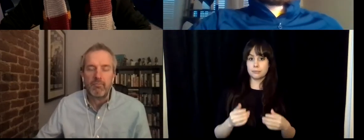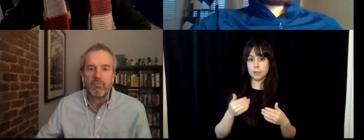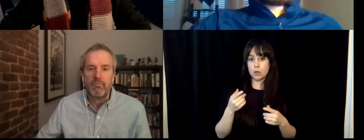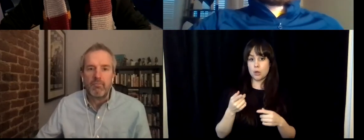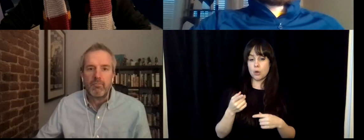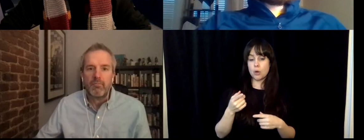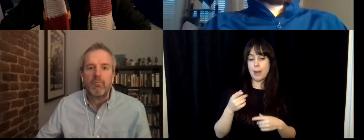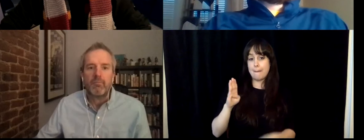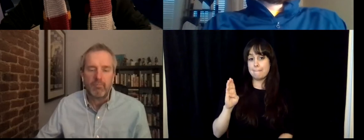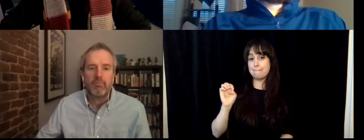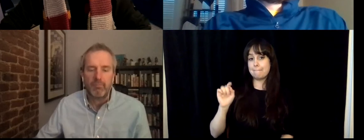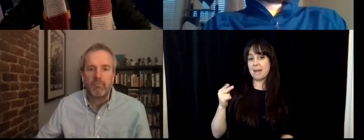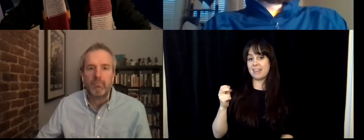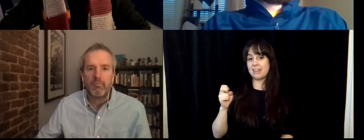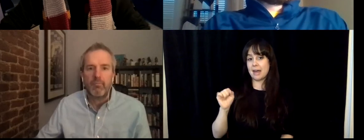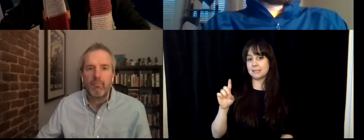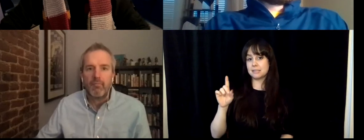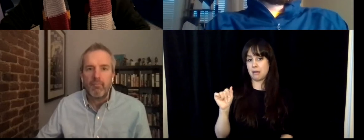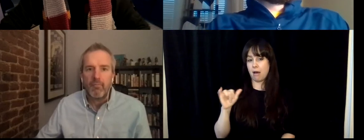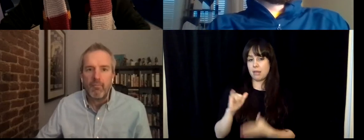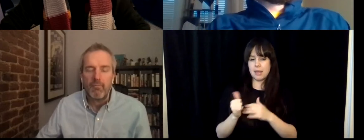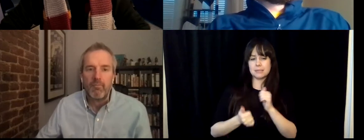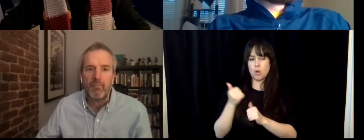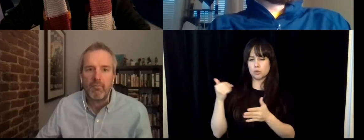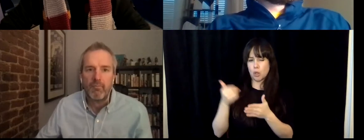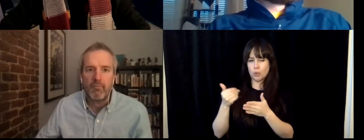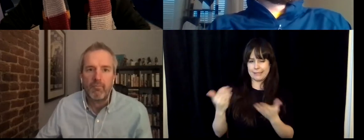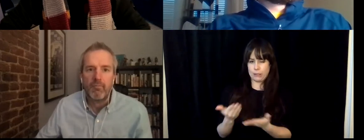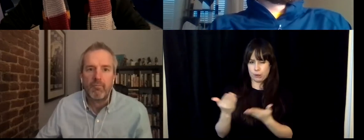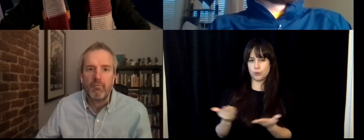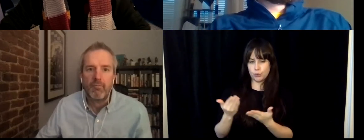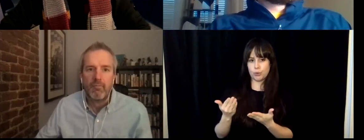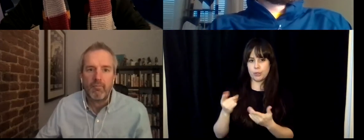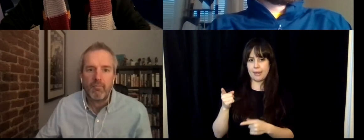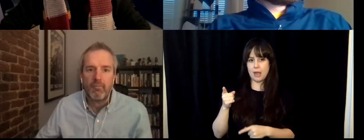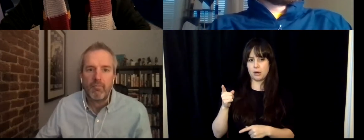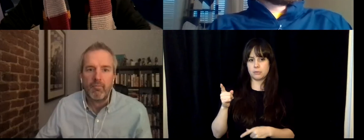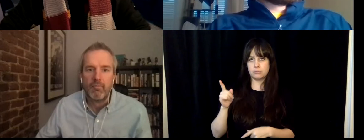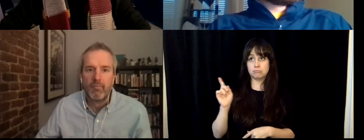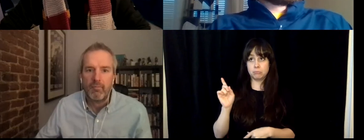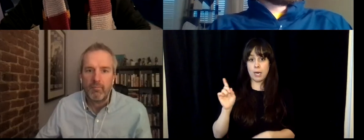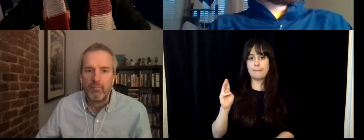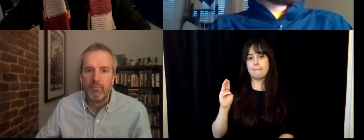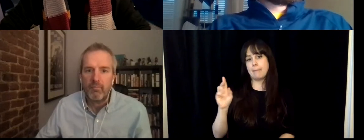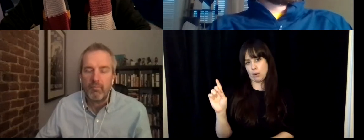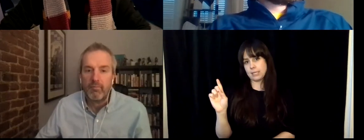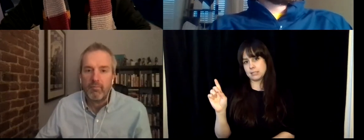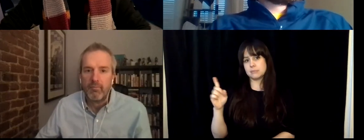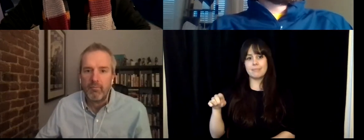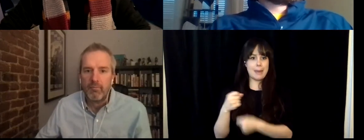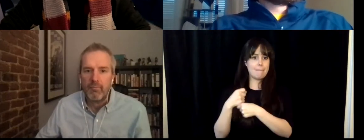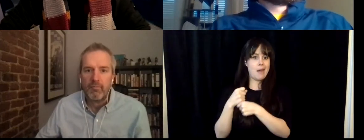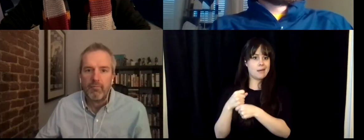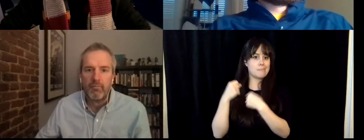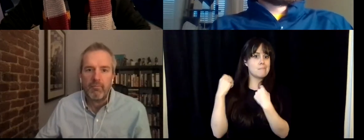lot is Bethesda. They make a bunch of great games. They're up in Bethesda, Maryland. That's probably the closest